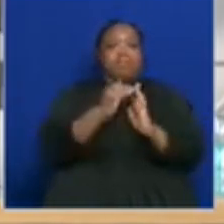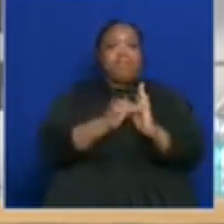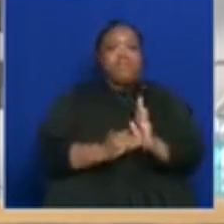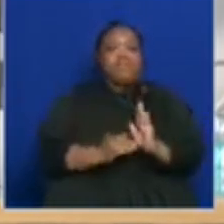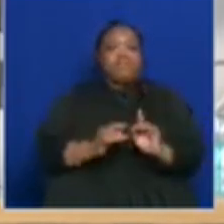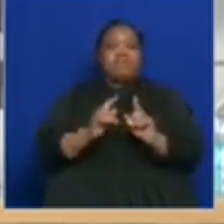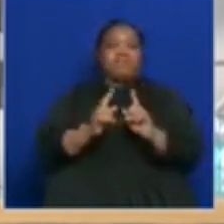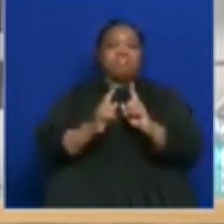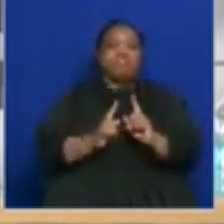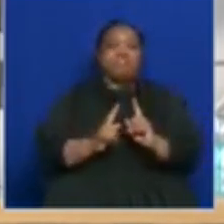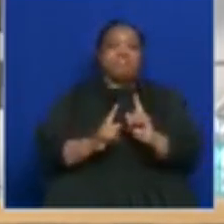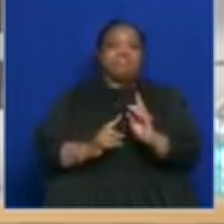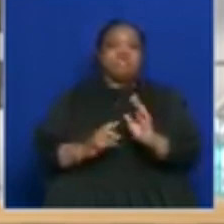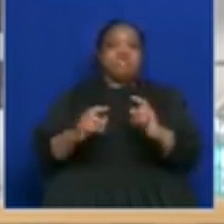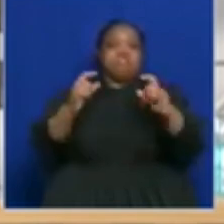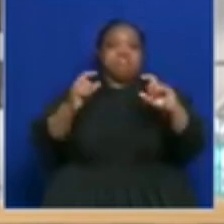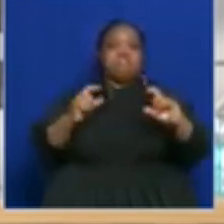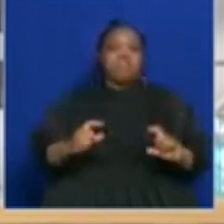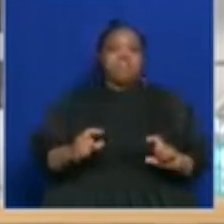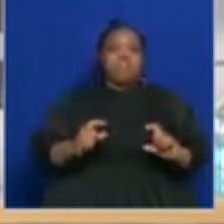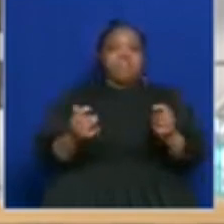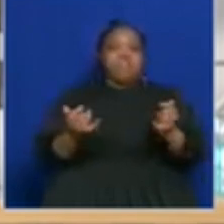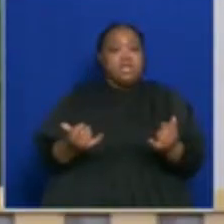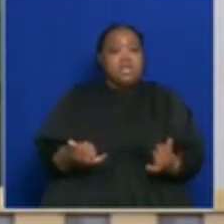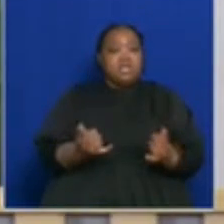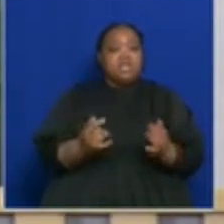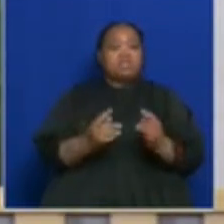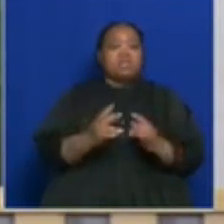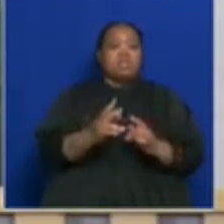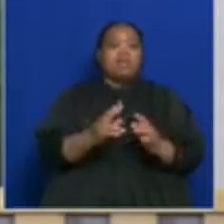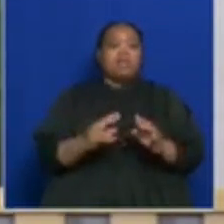record. For the moment, I invite you to deal with paragraph 14.